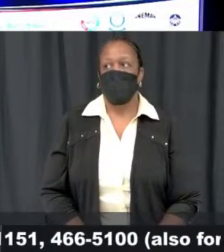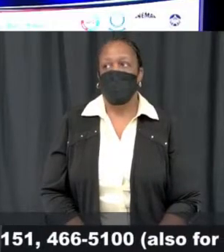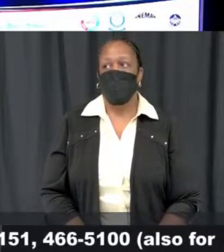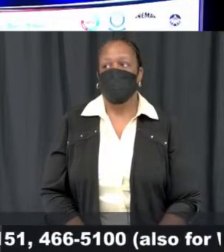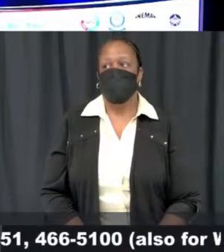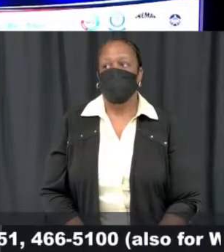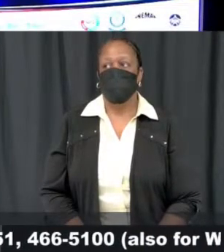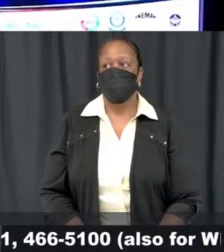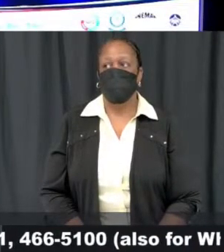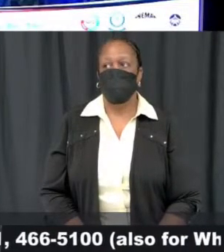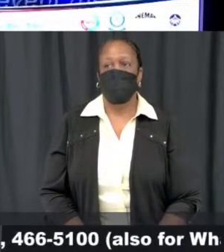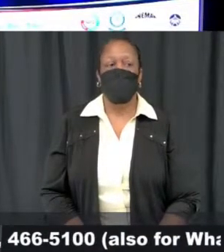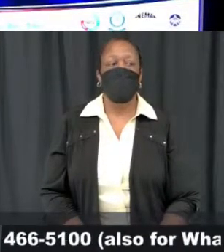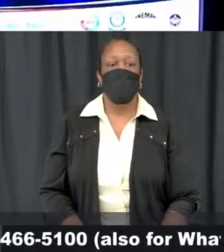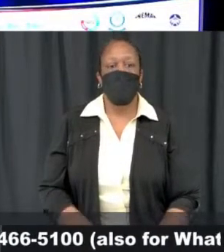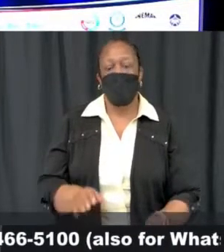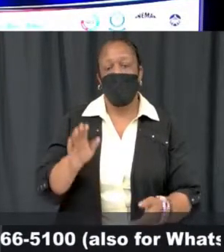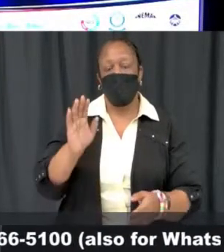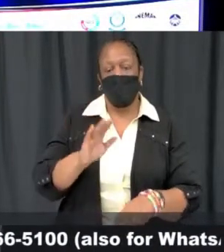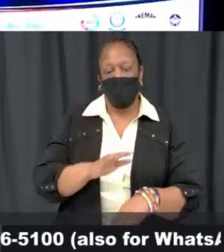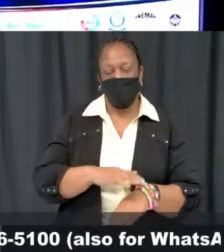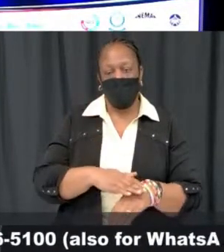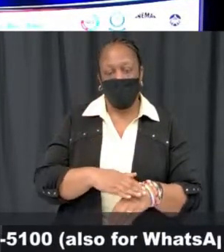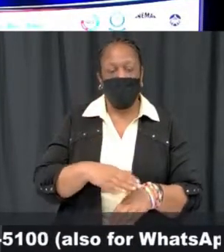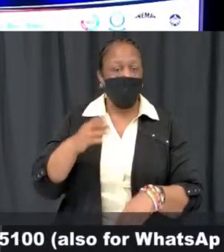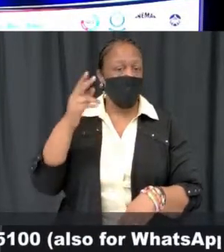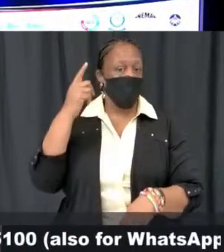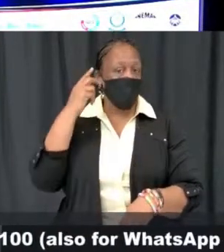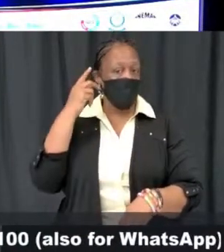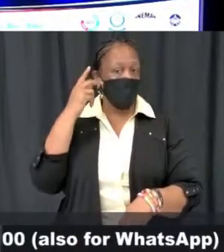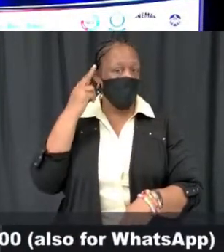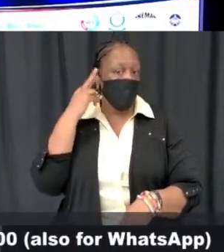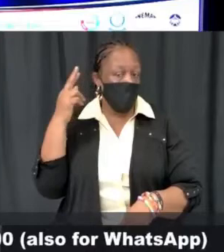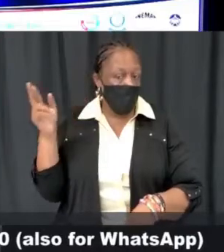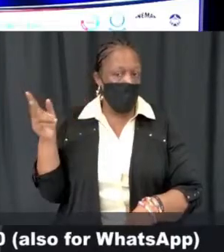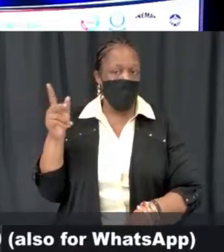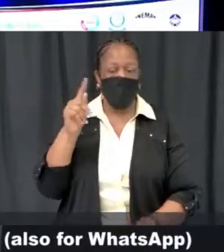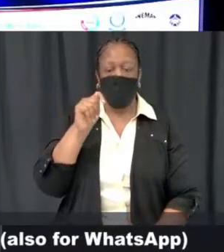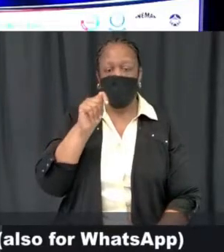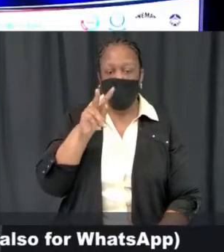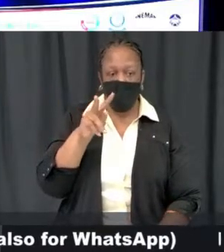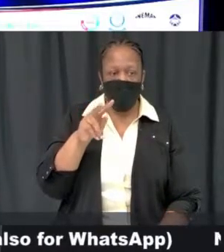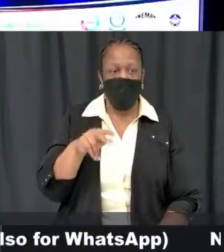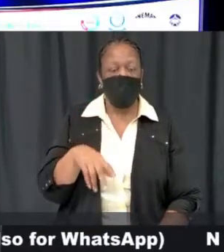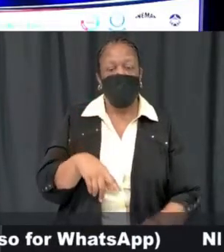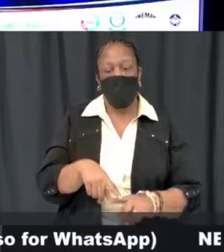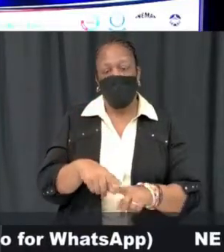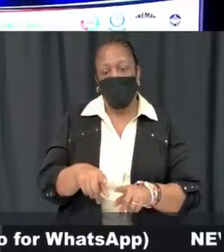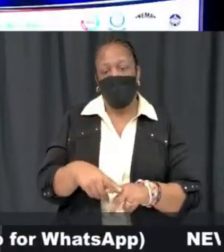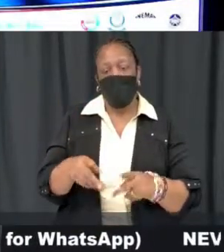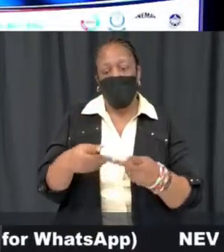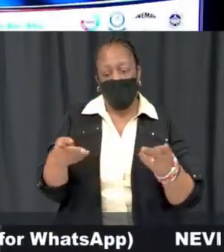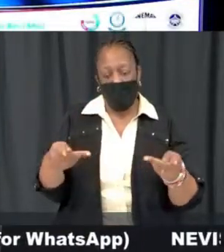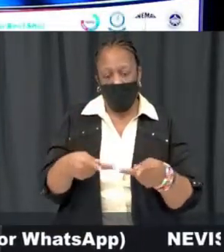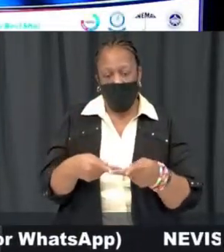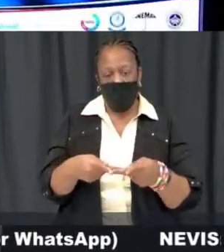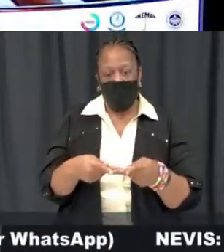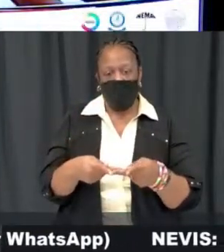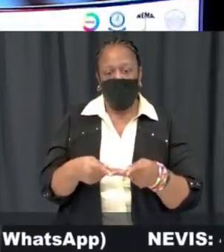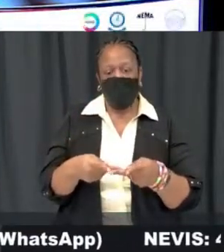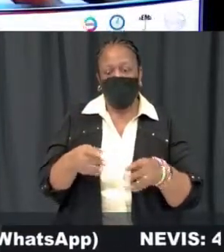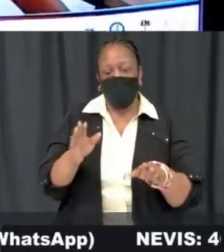course, social media to propagate a lot of lies and